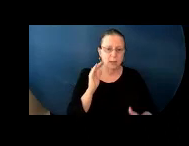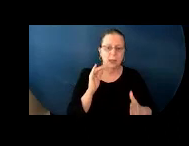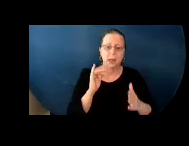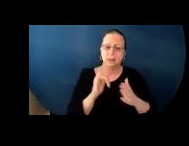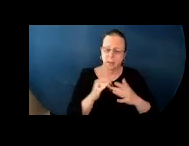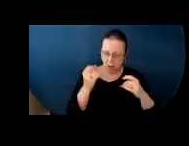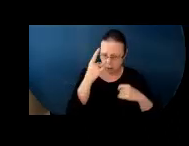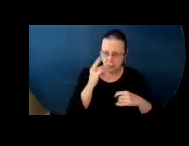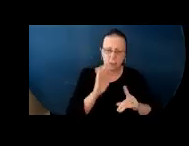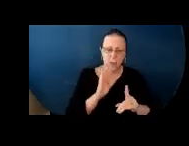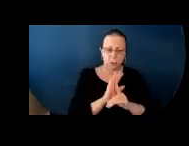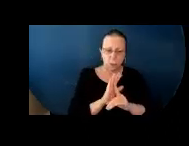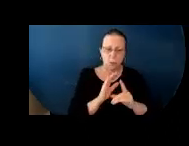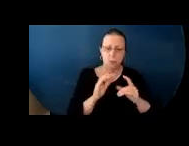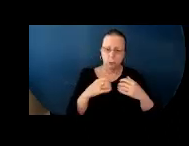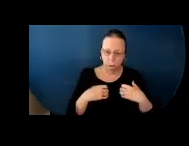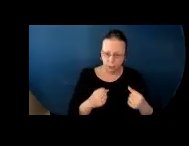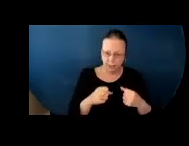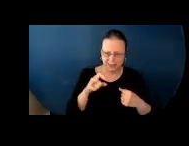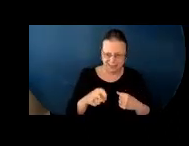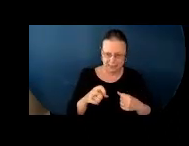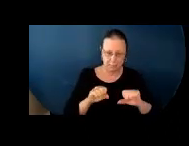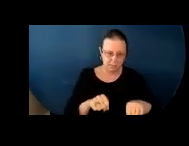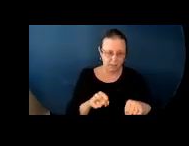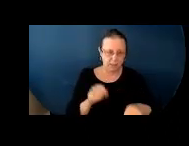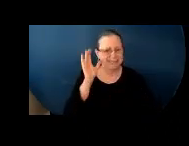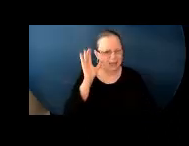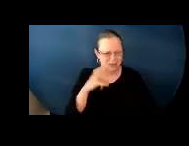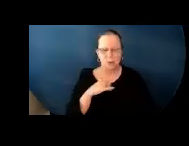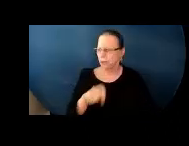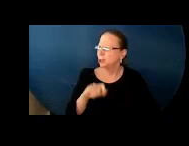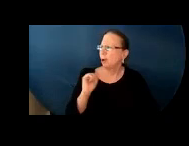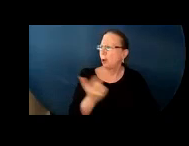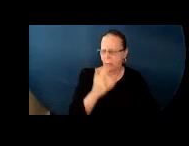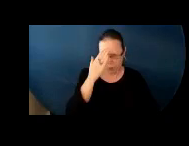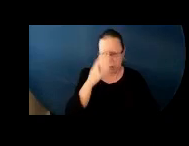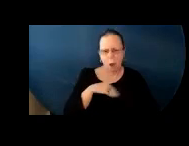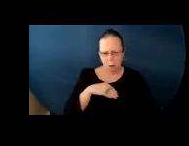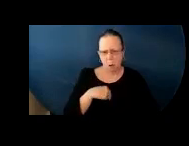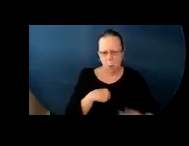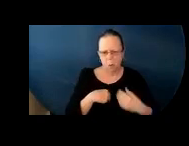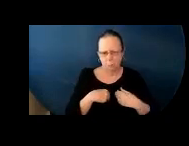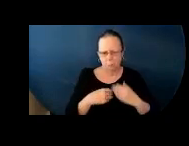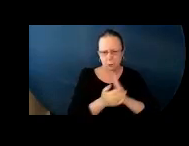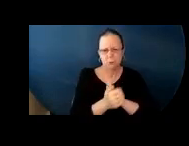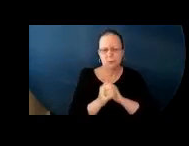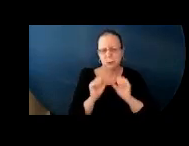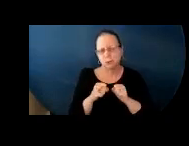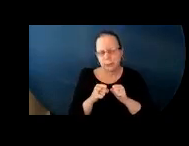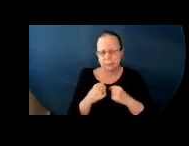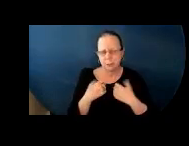needs, and abilities. Now that sounds like, oh, we all should know our own strengths, right? Well, I can tell you for, over 20